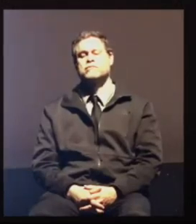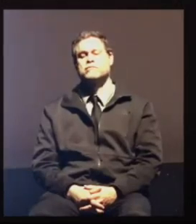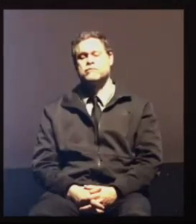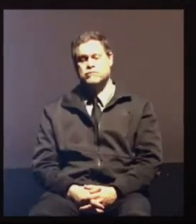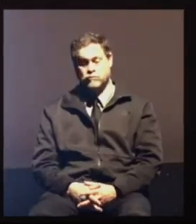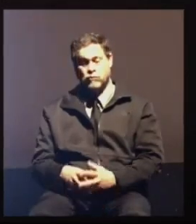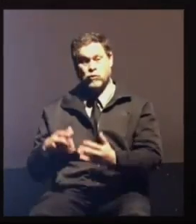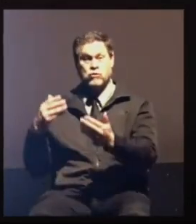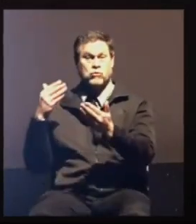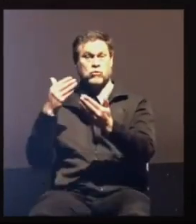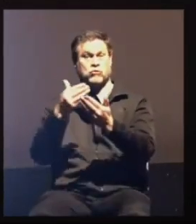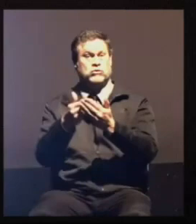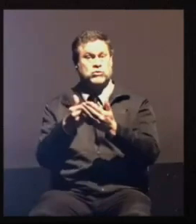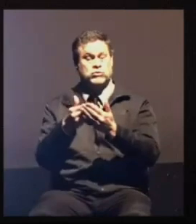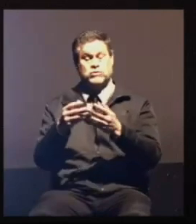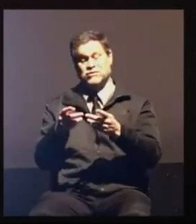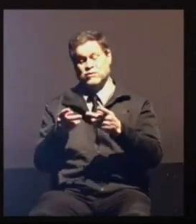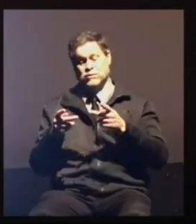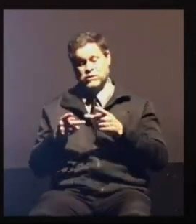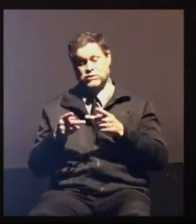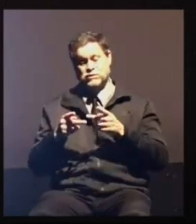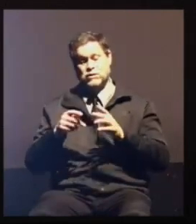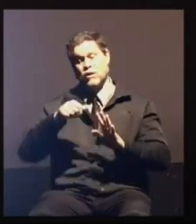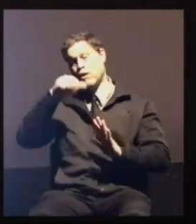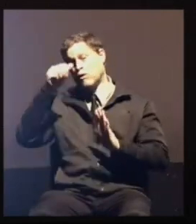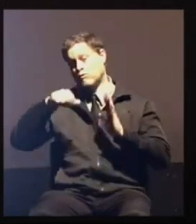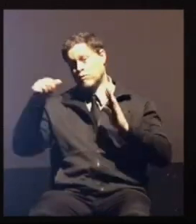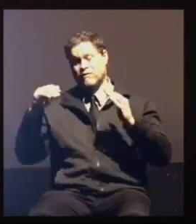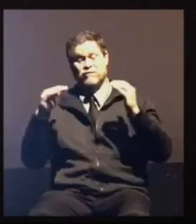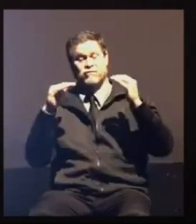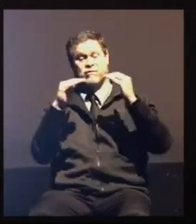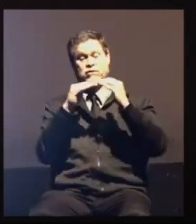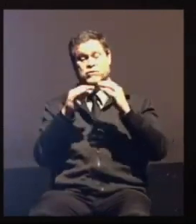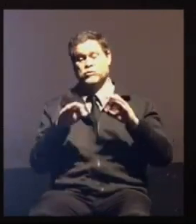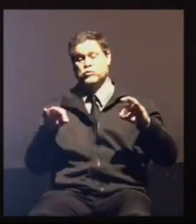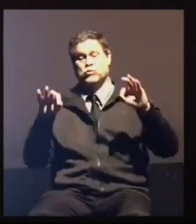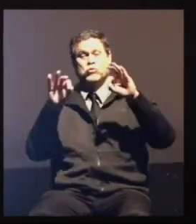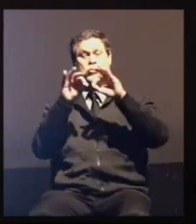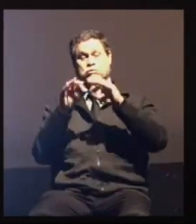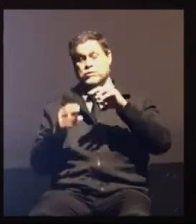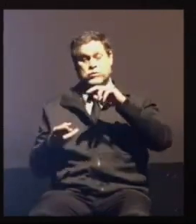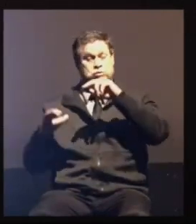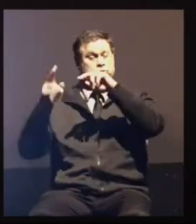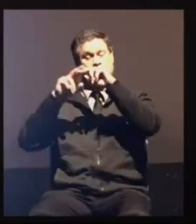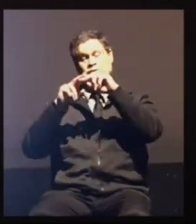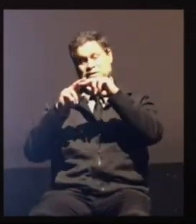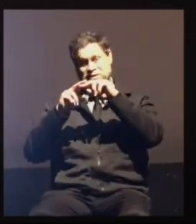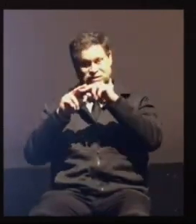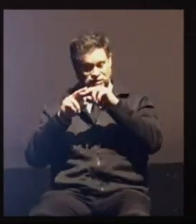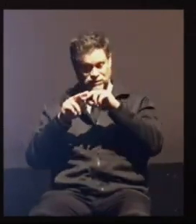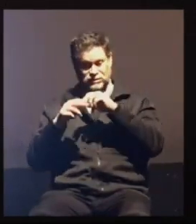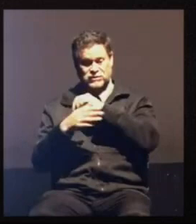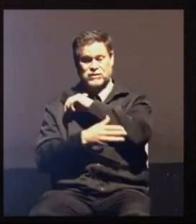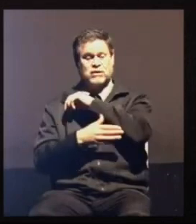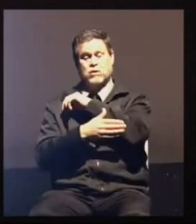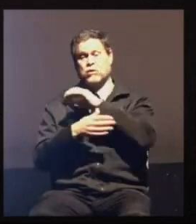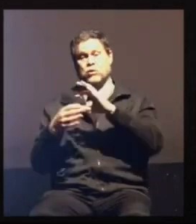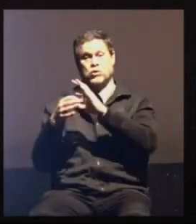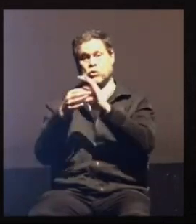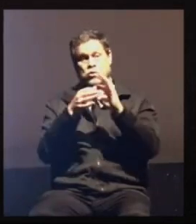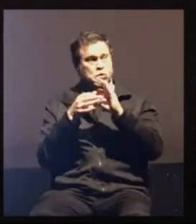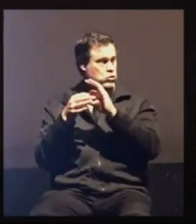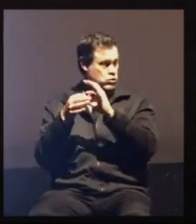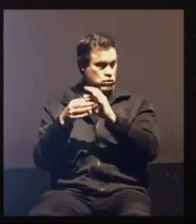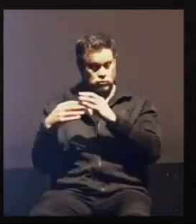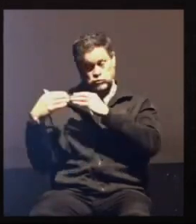Reaching a place of algorithmic fairness is important to me, increasingly important to me. As county coordinator,